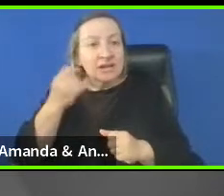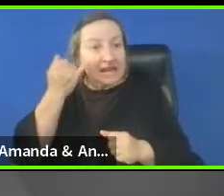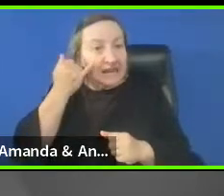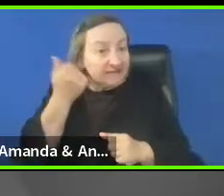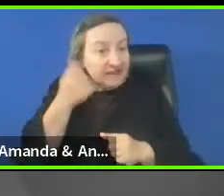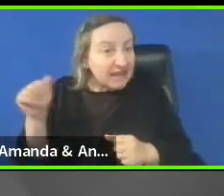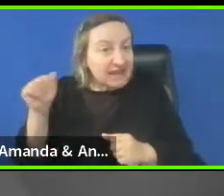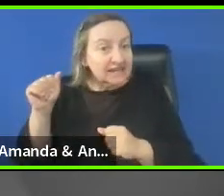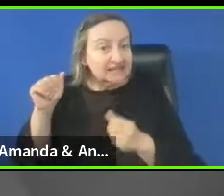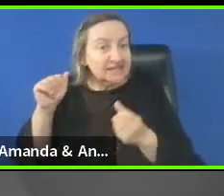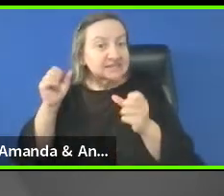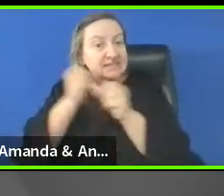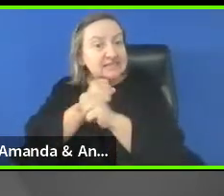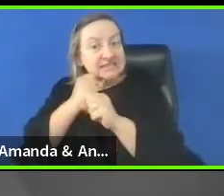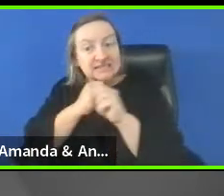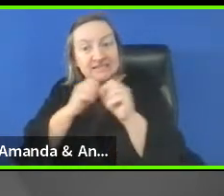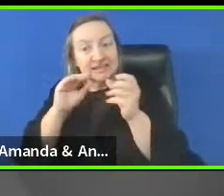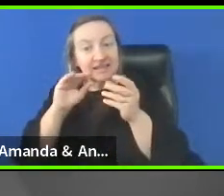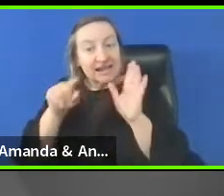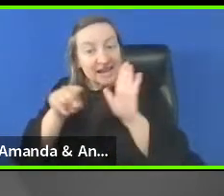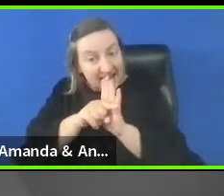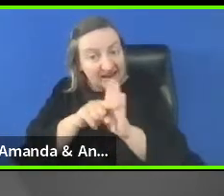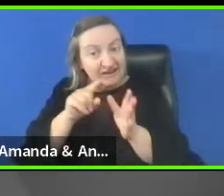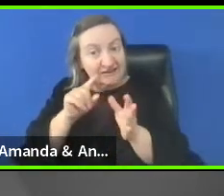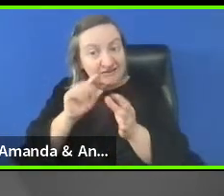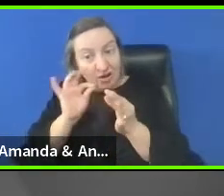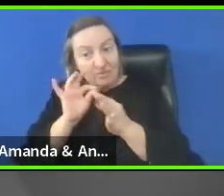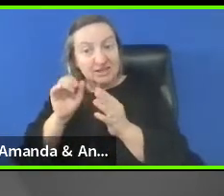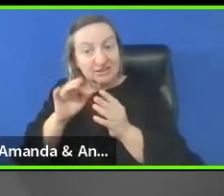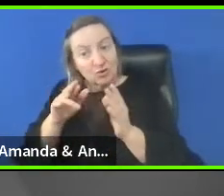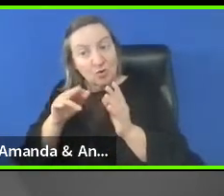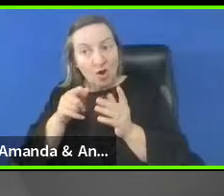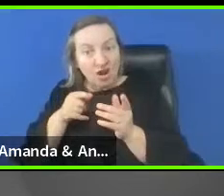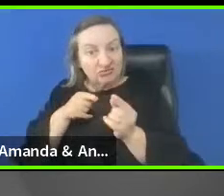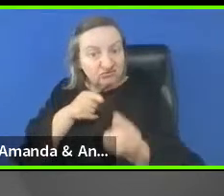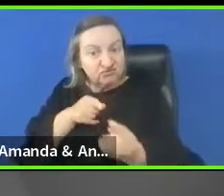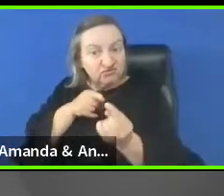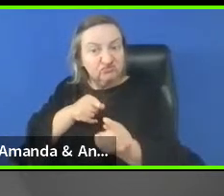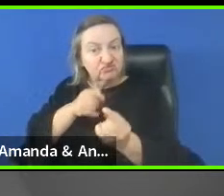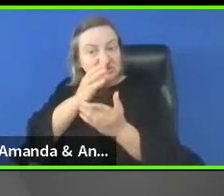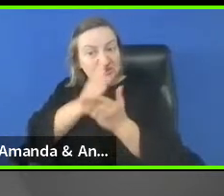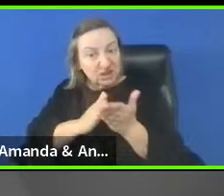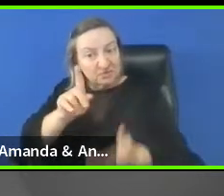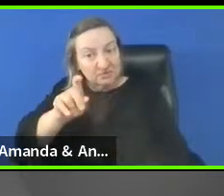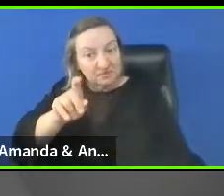were statistically negative comments or pushback conversations that you also had.